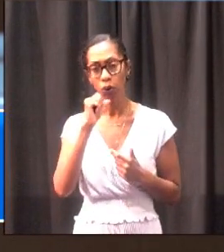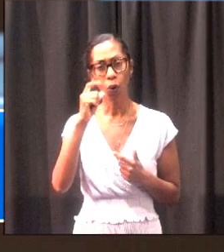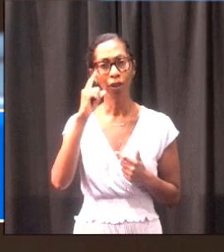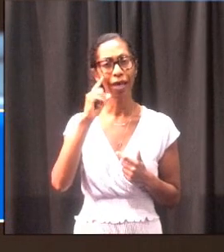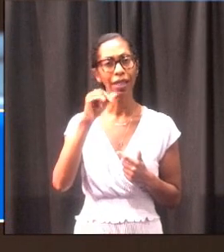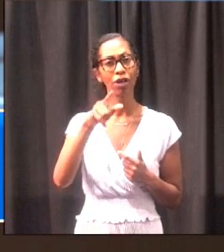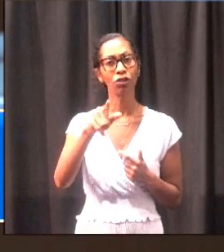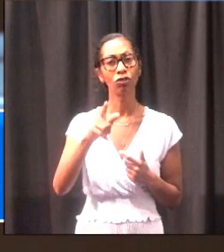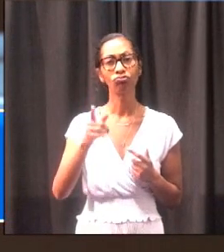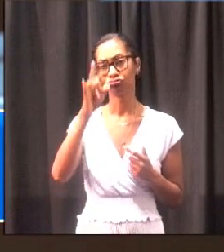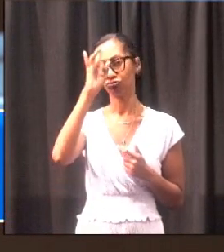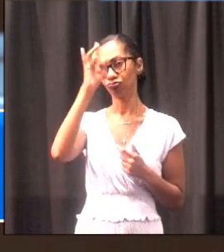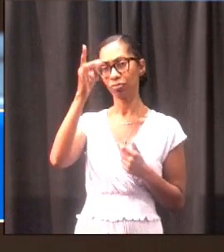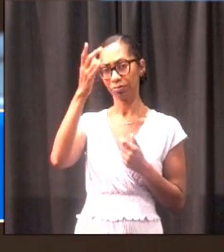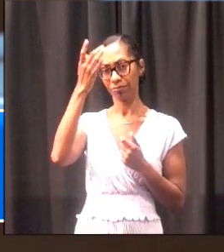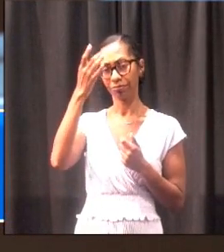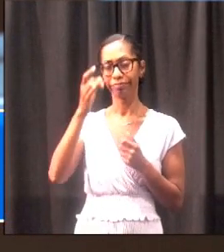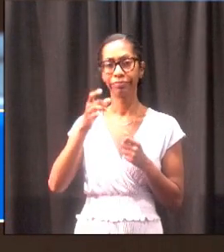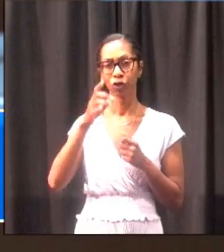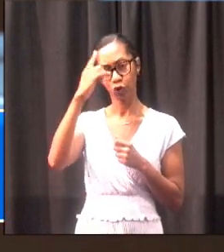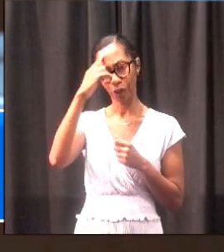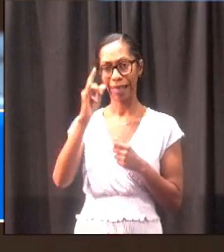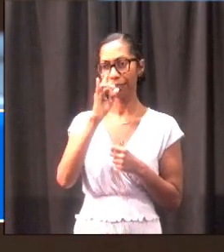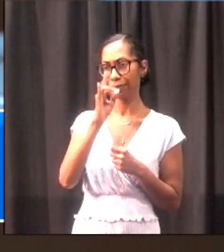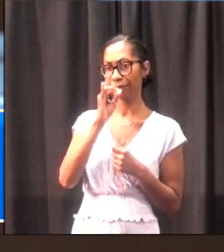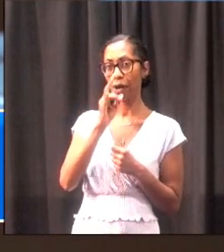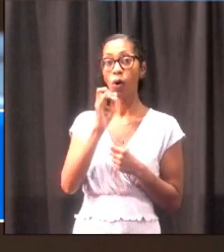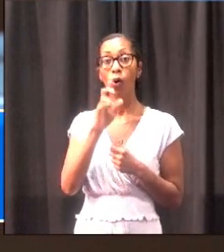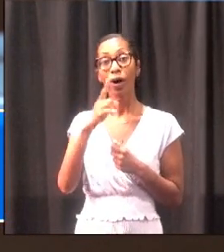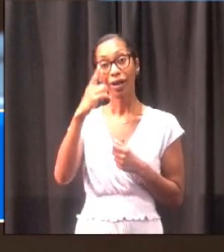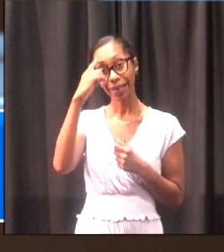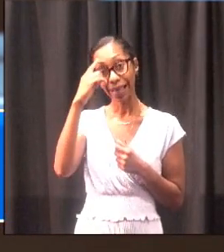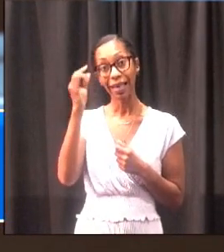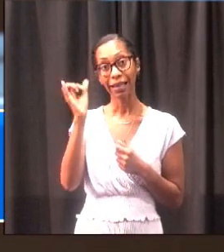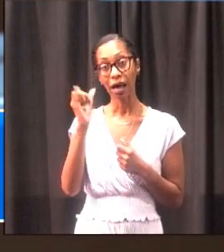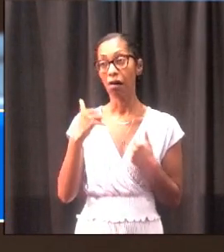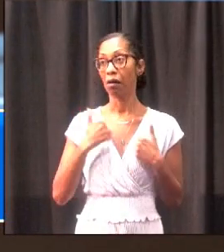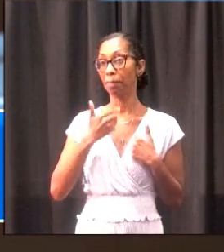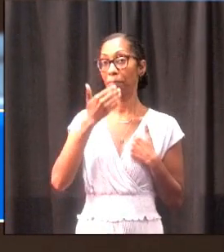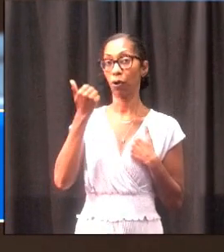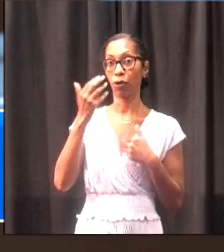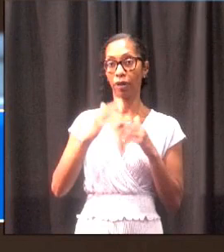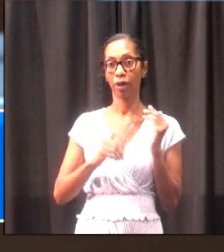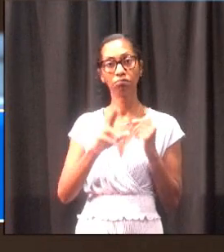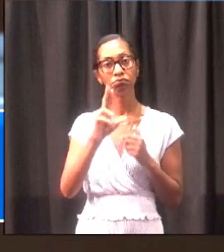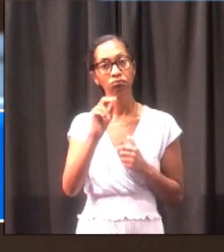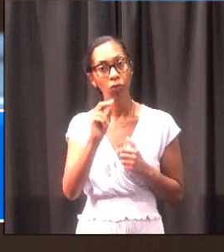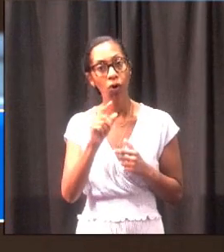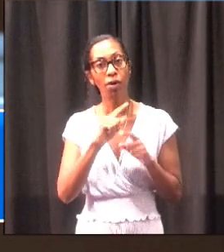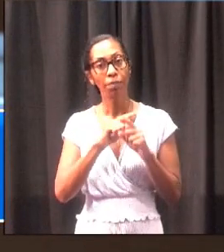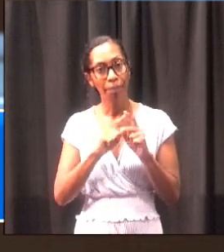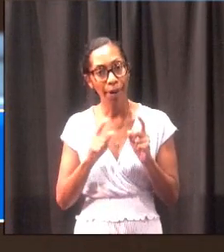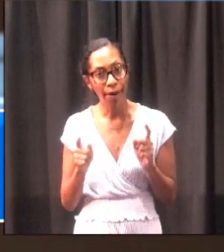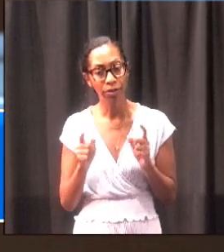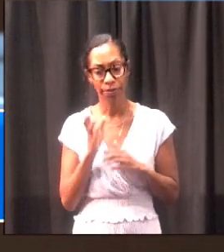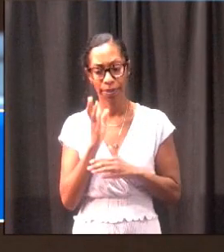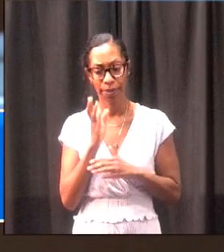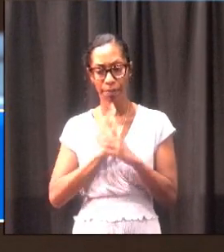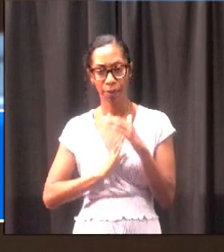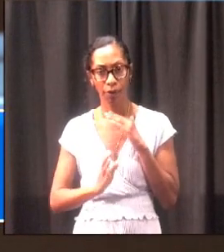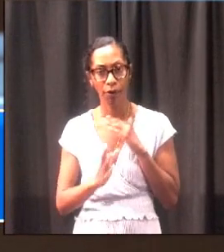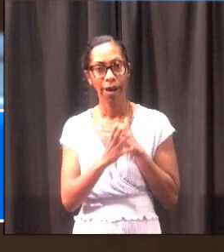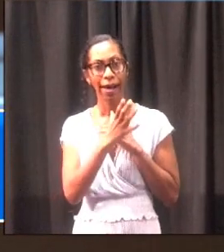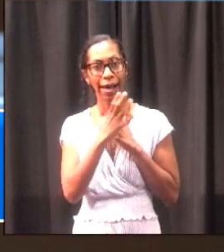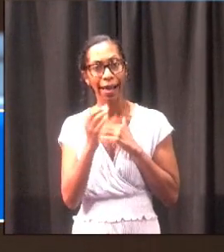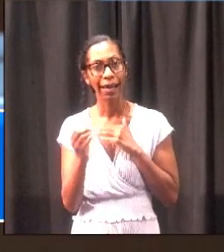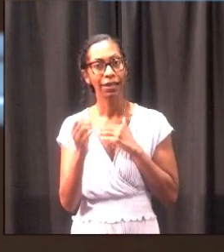think, but to think soberly as God has dealt to each one a measure of faith." Now, what is